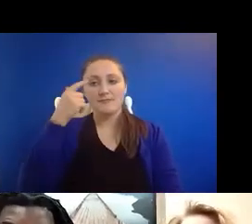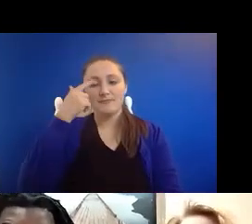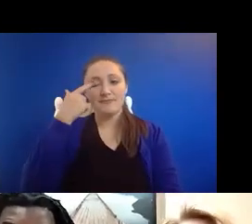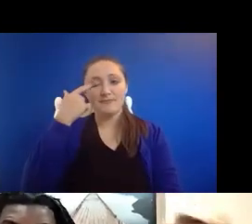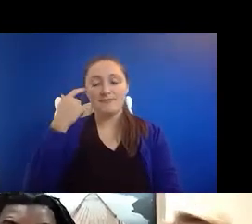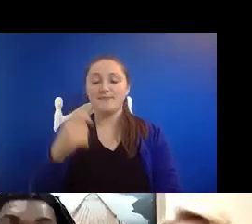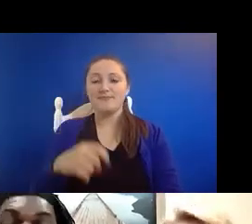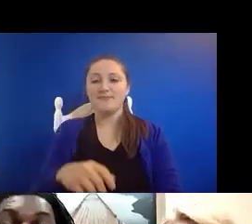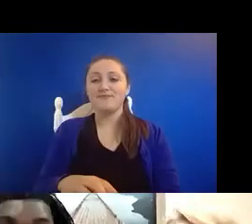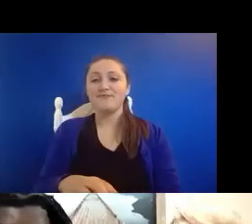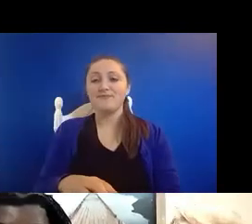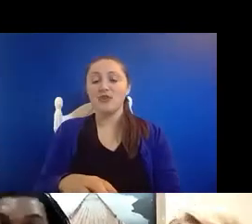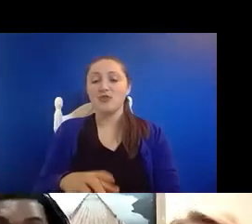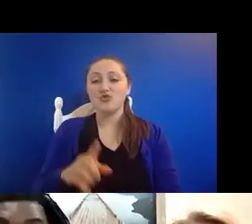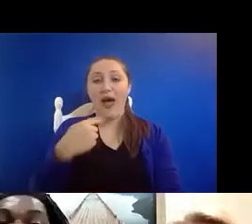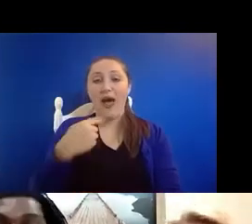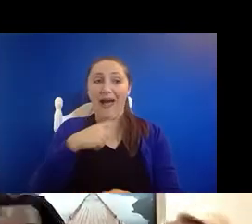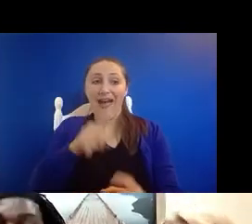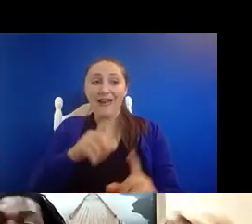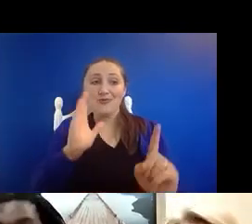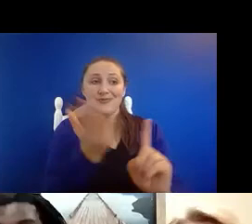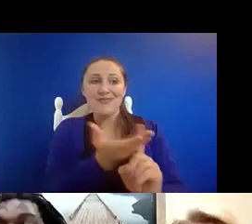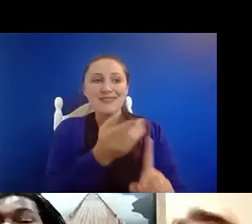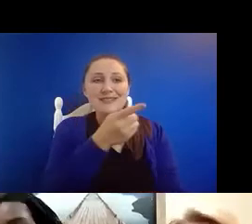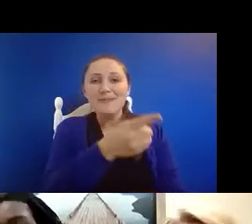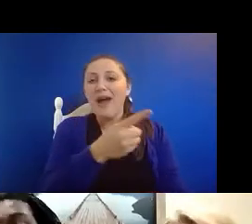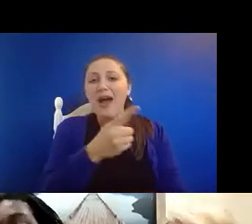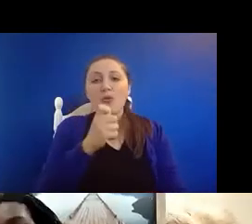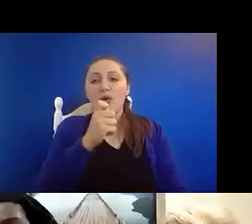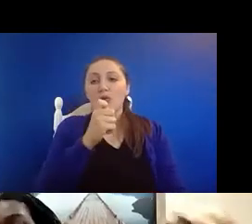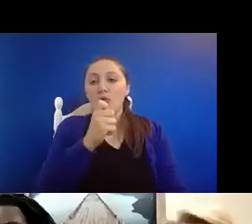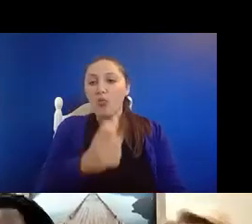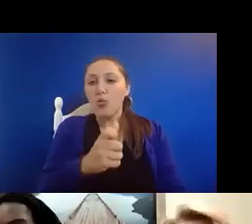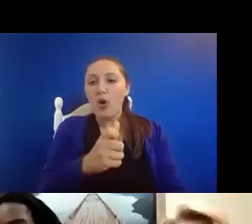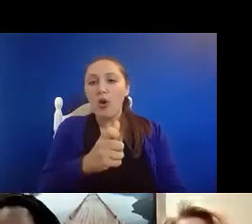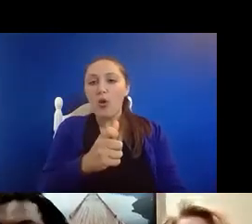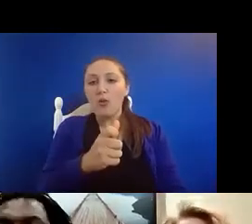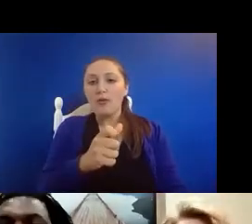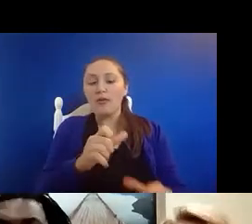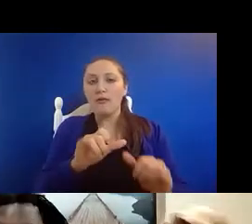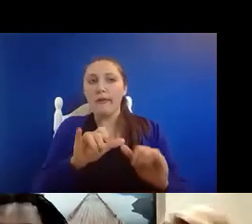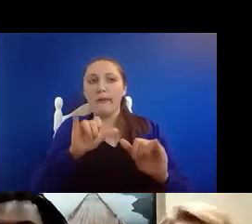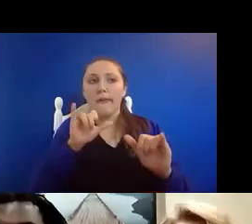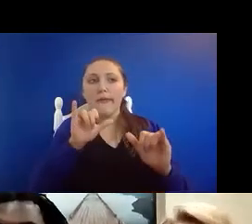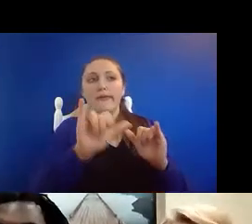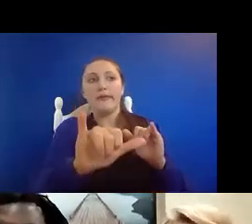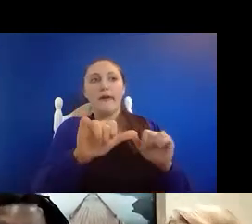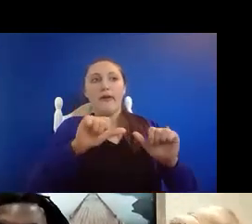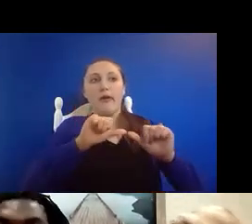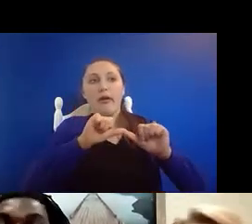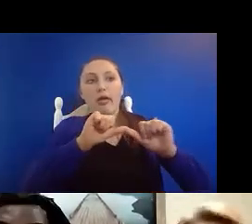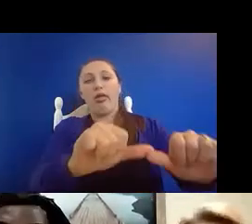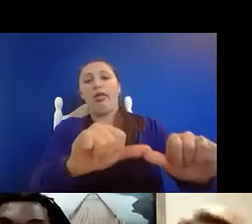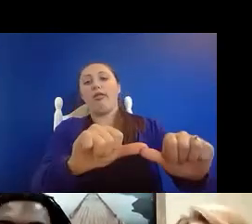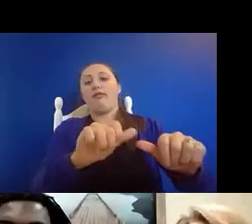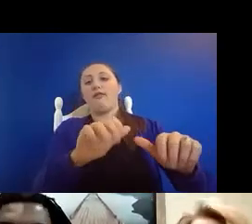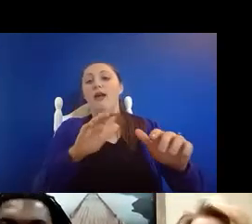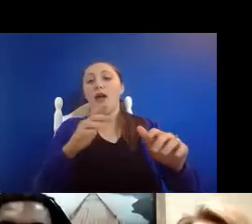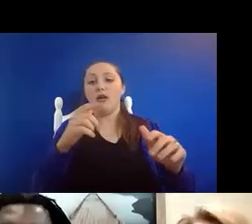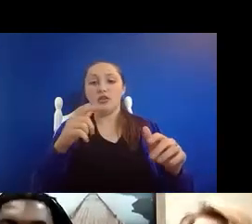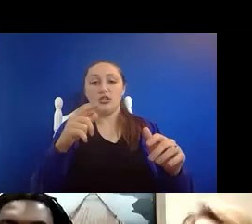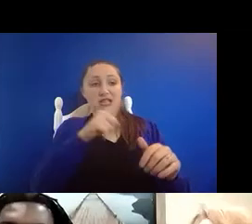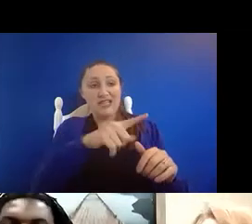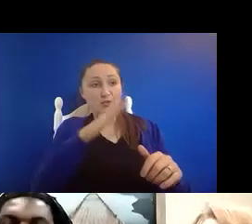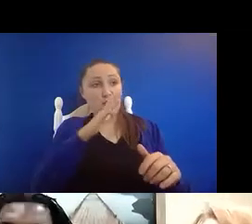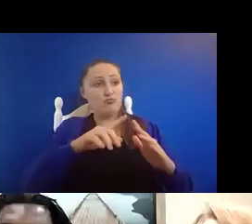so I had to convince him that I was not going to stay with him. I was going to get him up, get him going, and that was it.